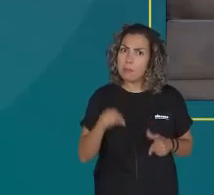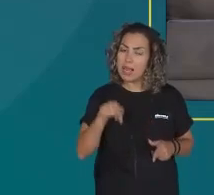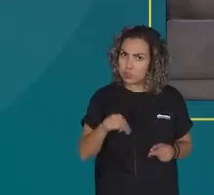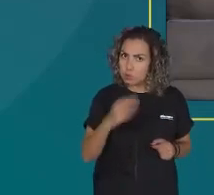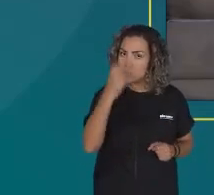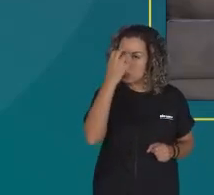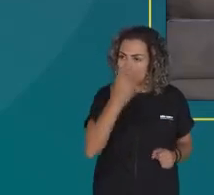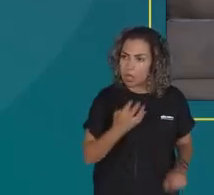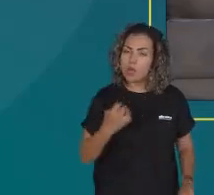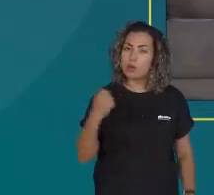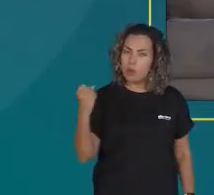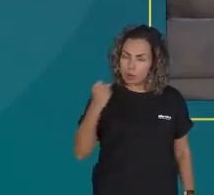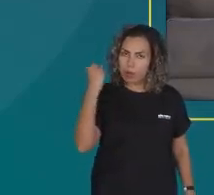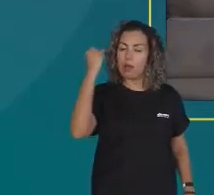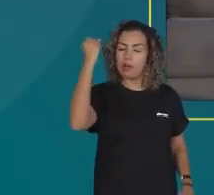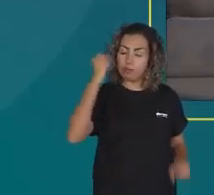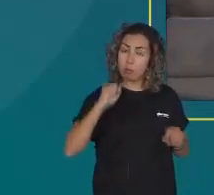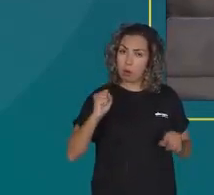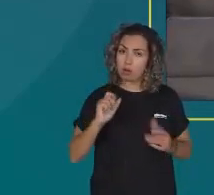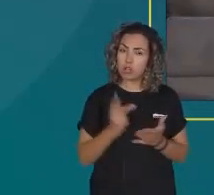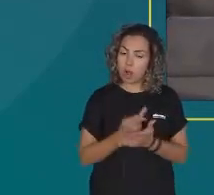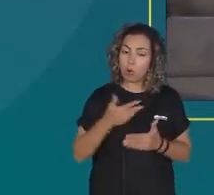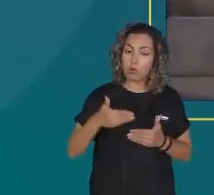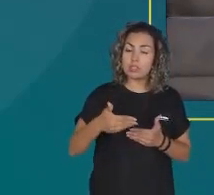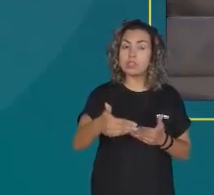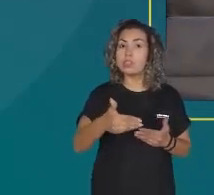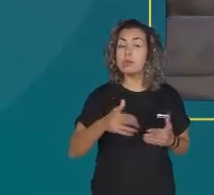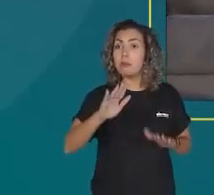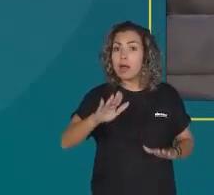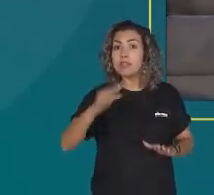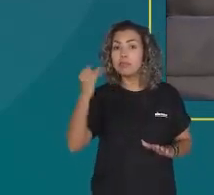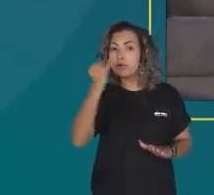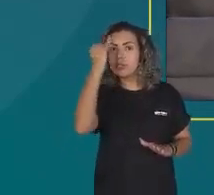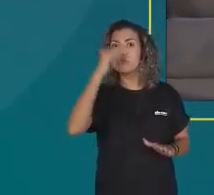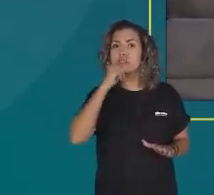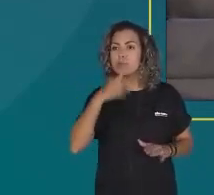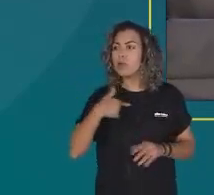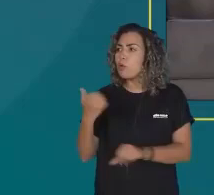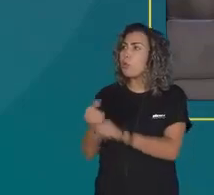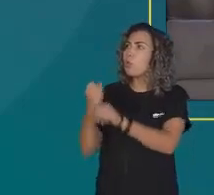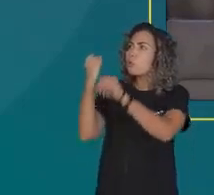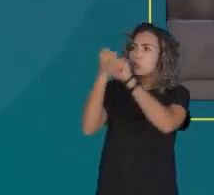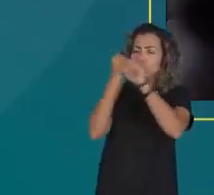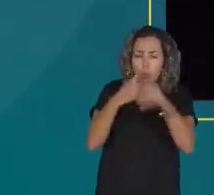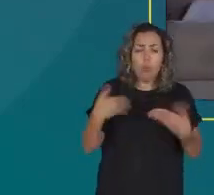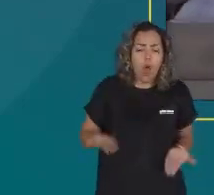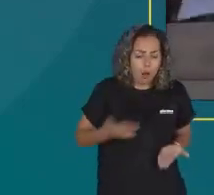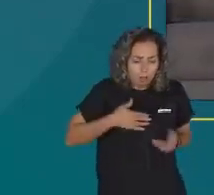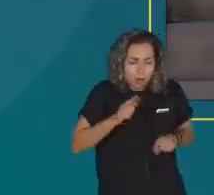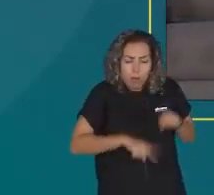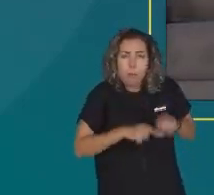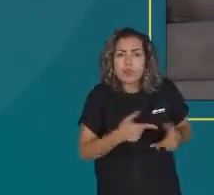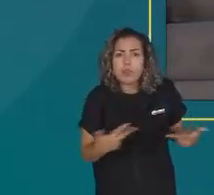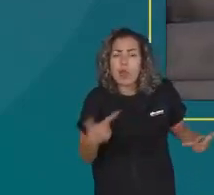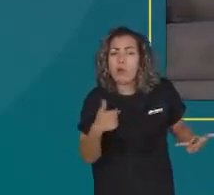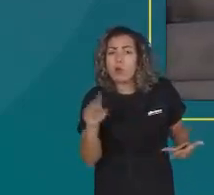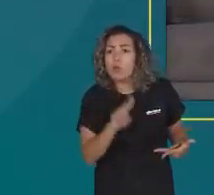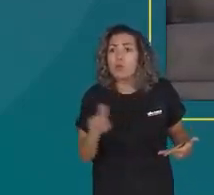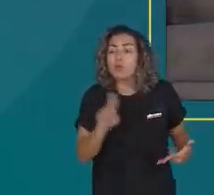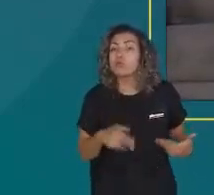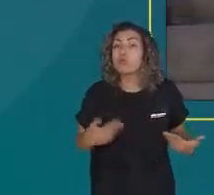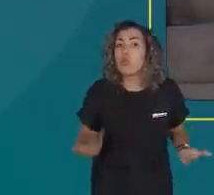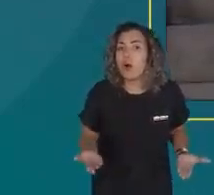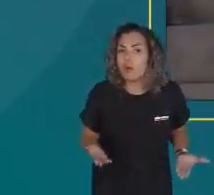we build our housing, what kind of equipment we're using. For instance, we at UNEP, we're working